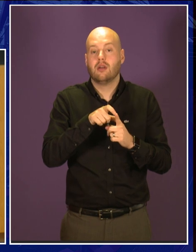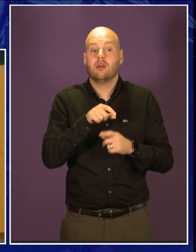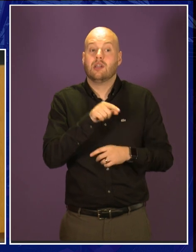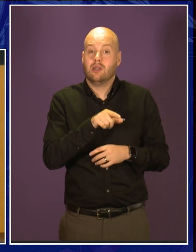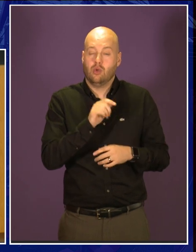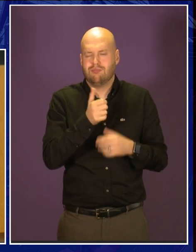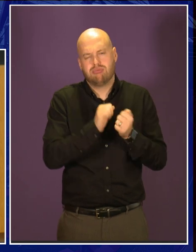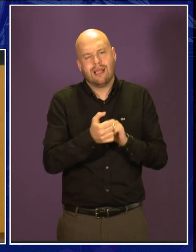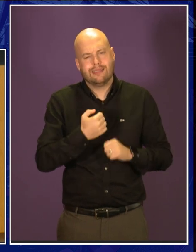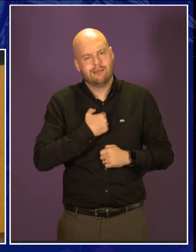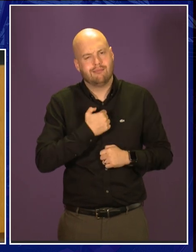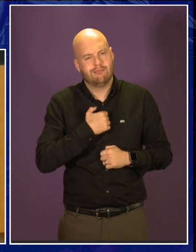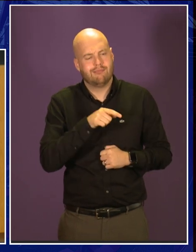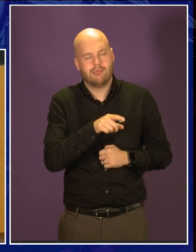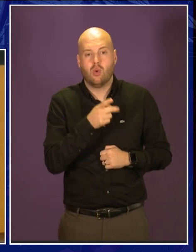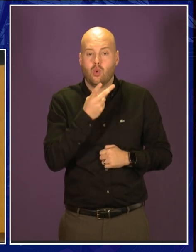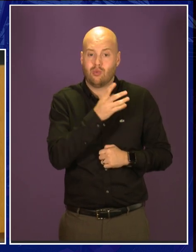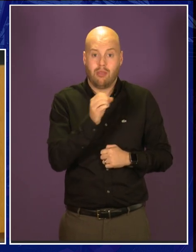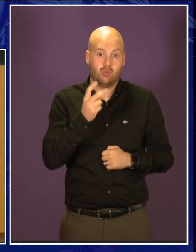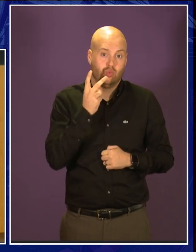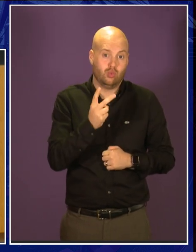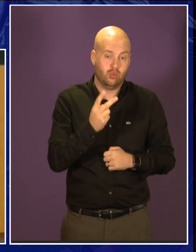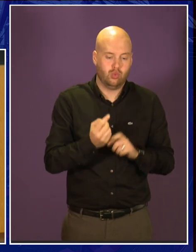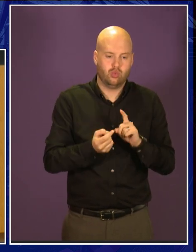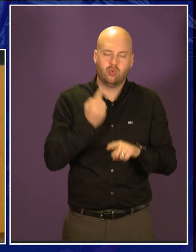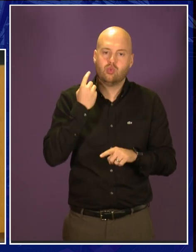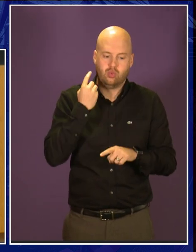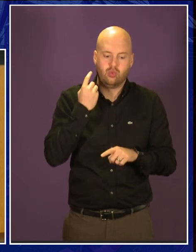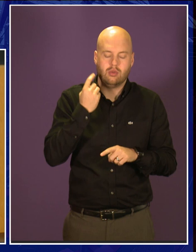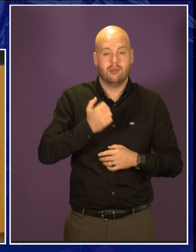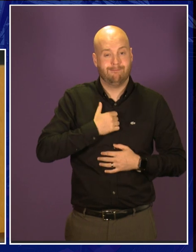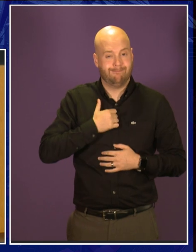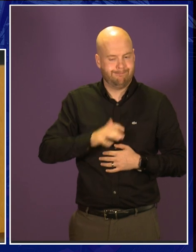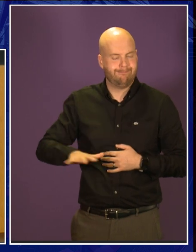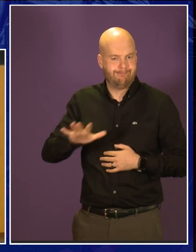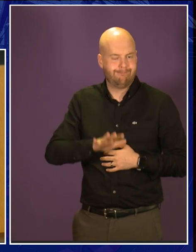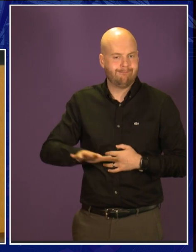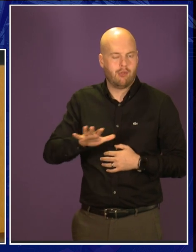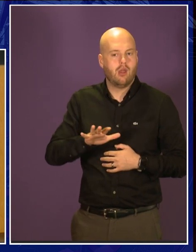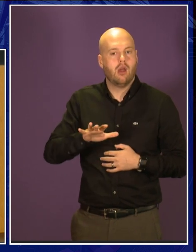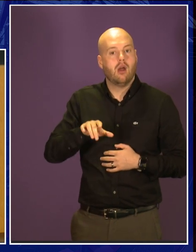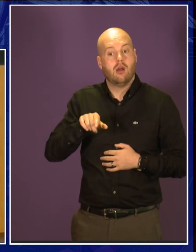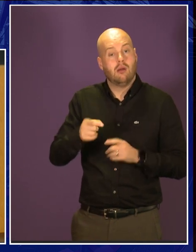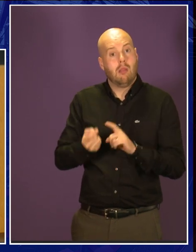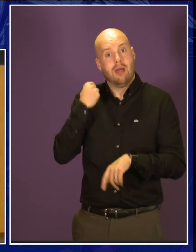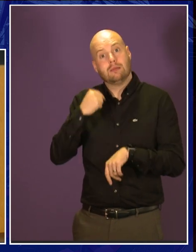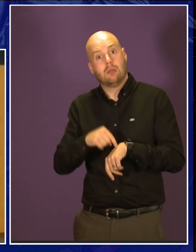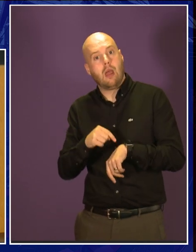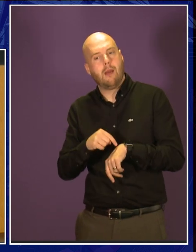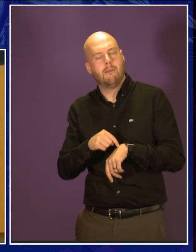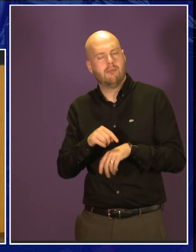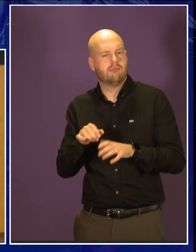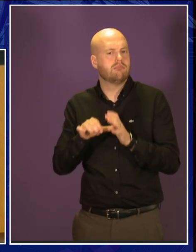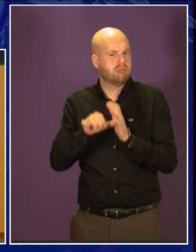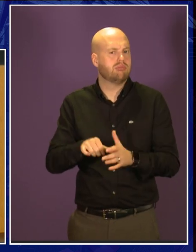2002, during the second intifada in north of West Bank, in Jenin refugee camp. During that time was really